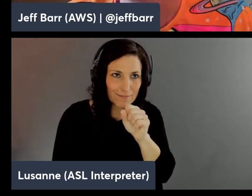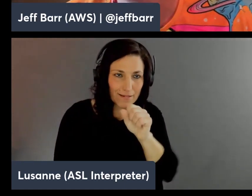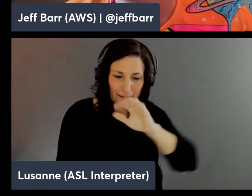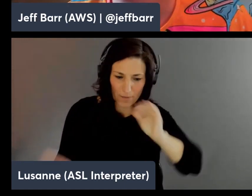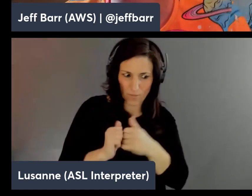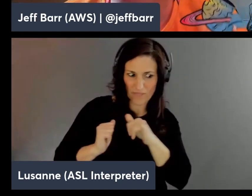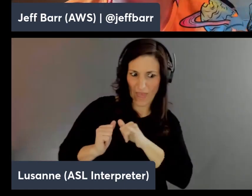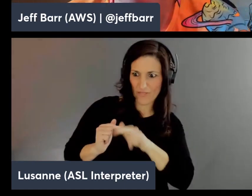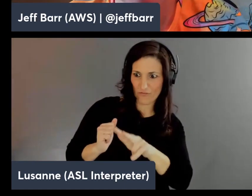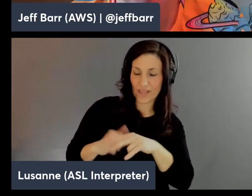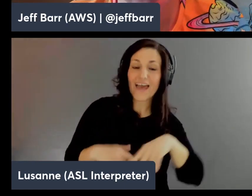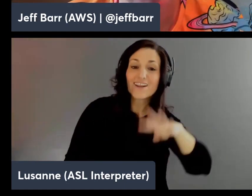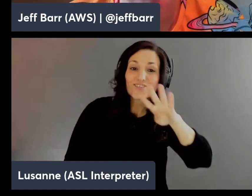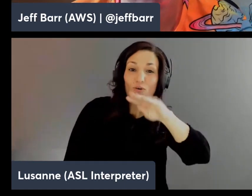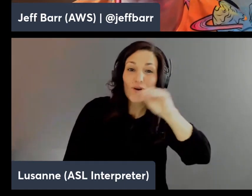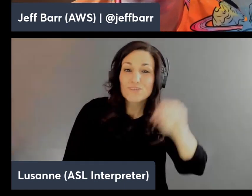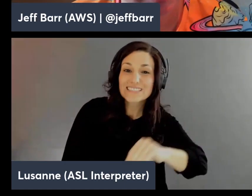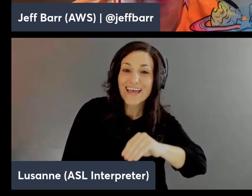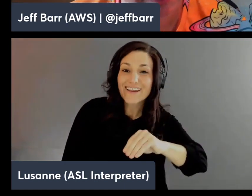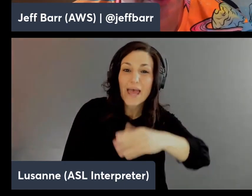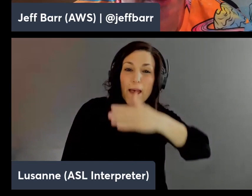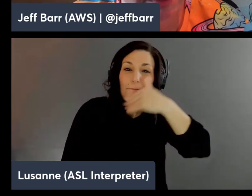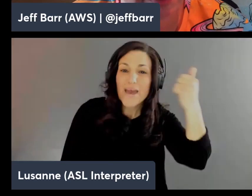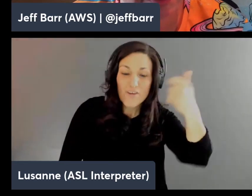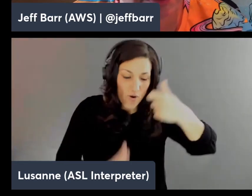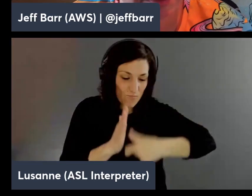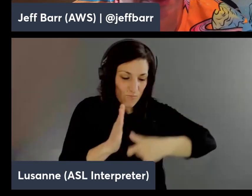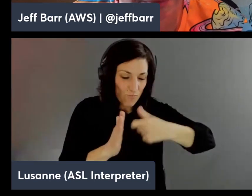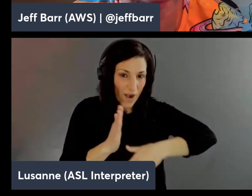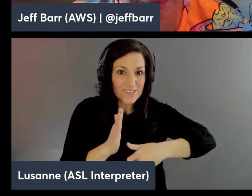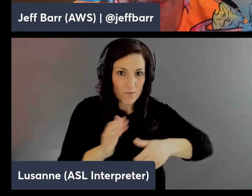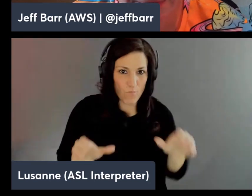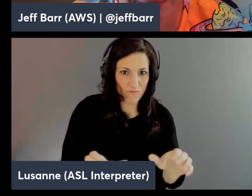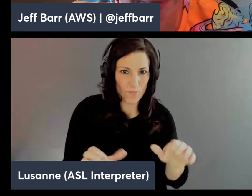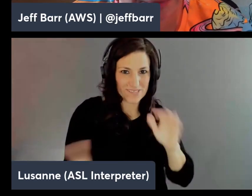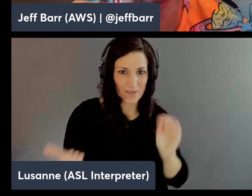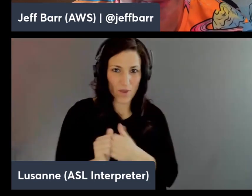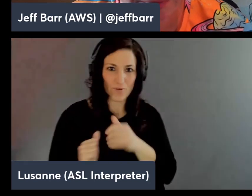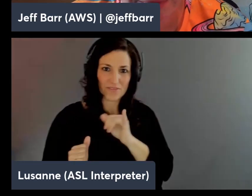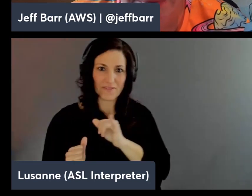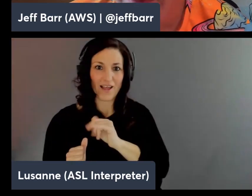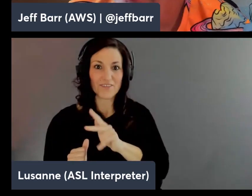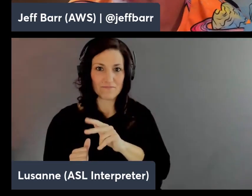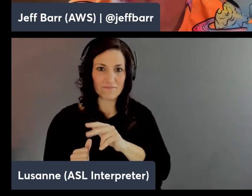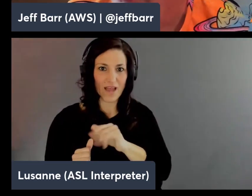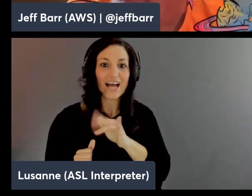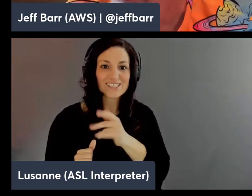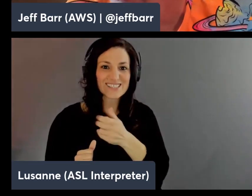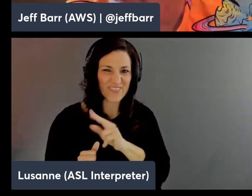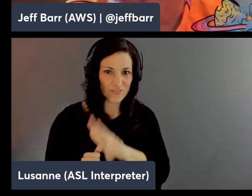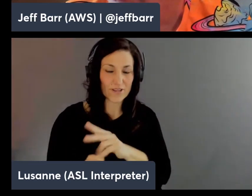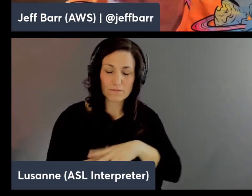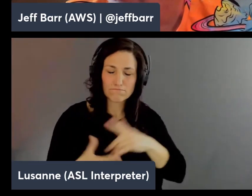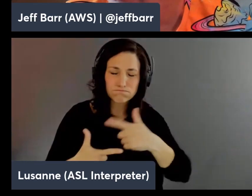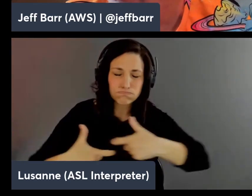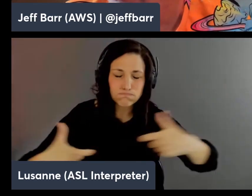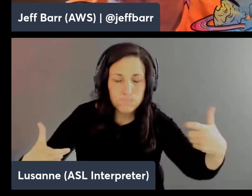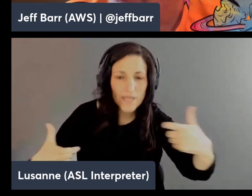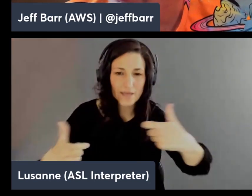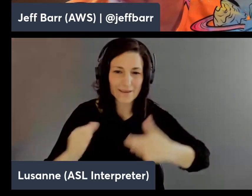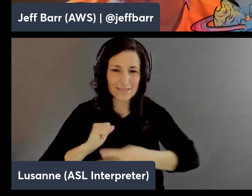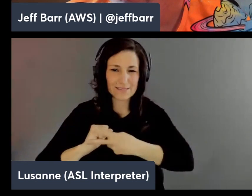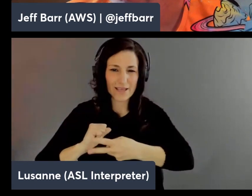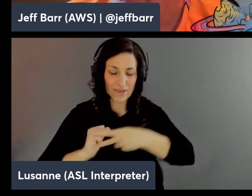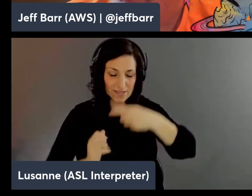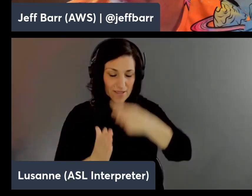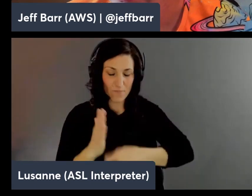and 40% better price performance compared to I3. So again, big TCO savings and price performance